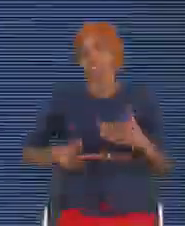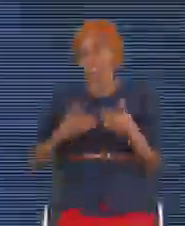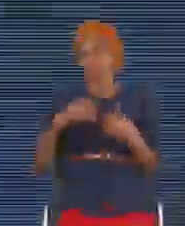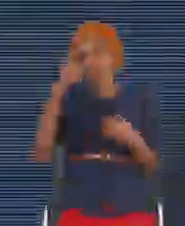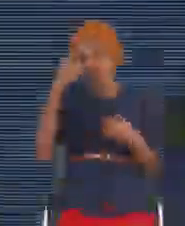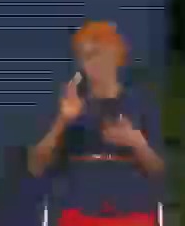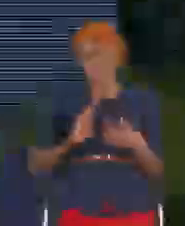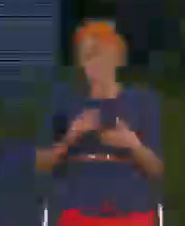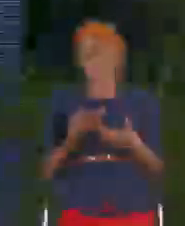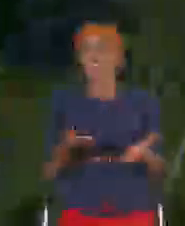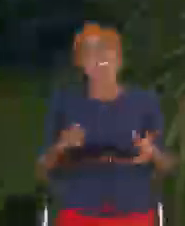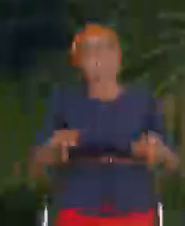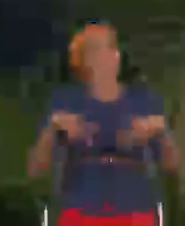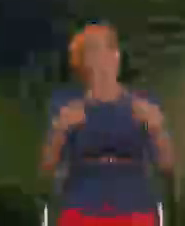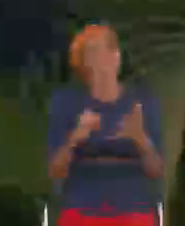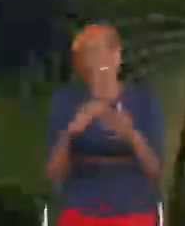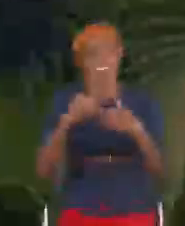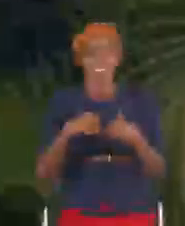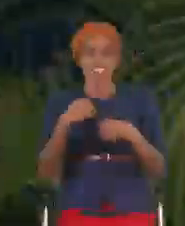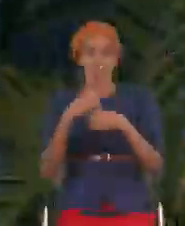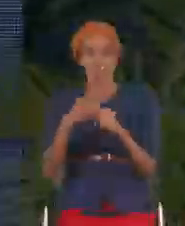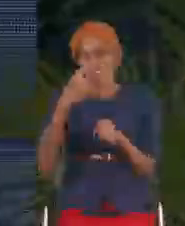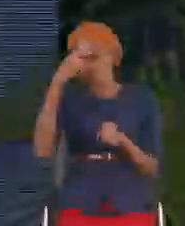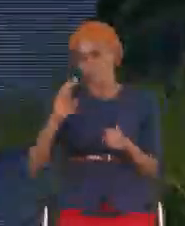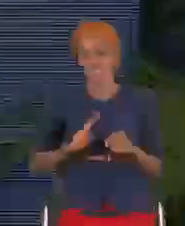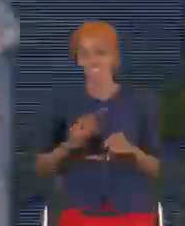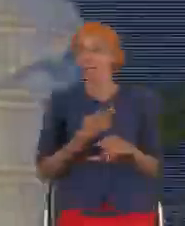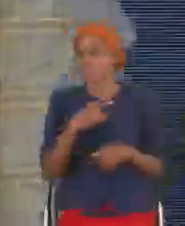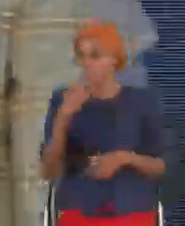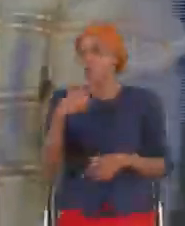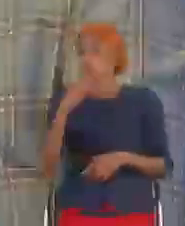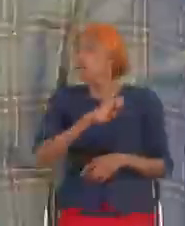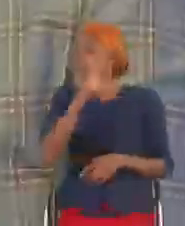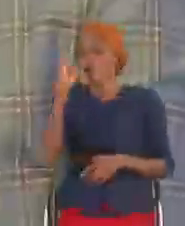the provision that he has made for us. And he's now saying,